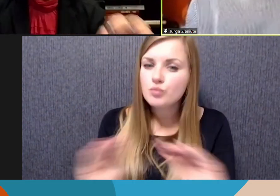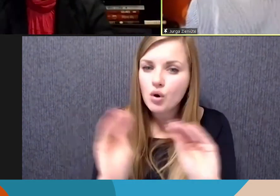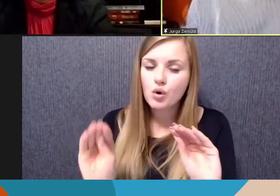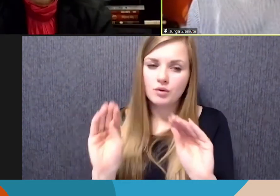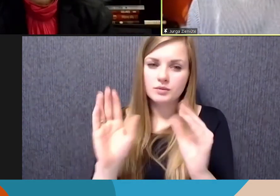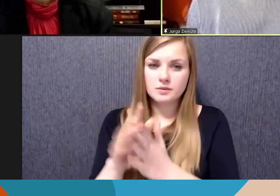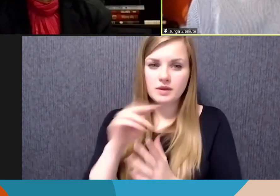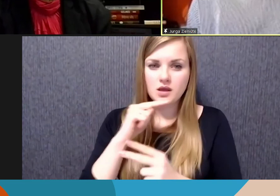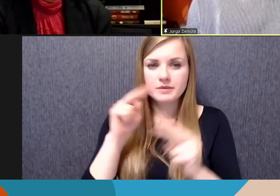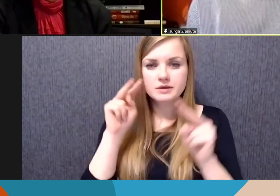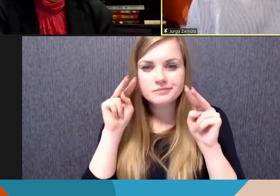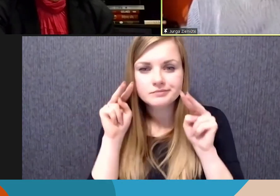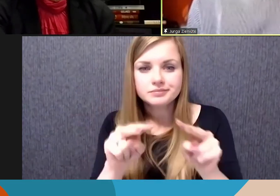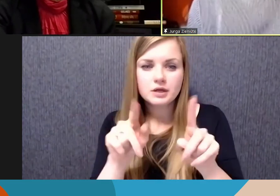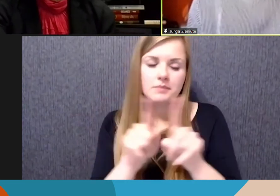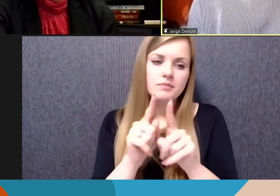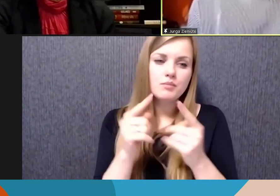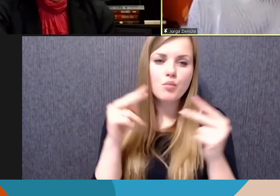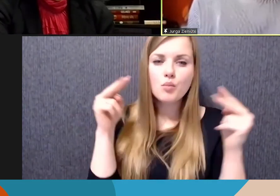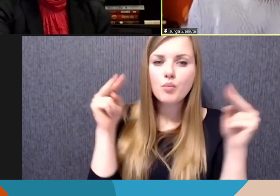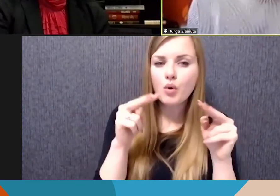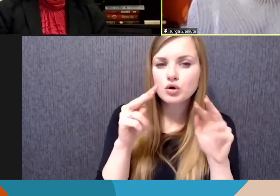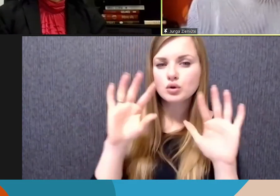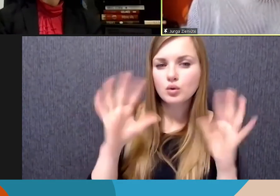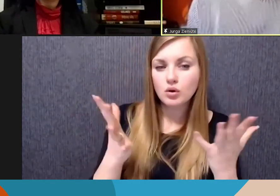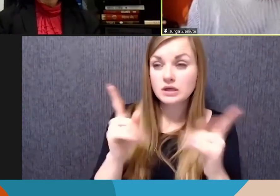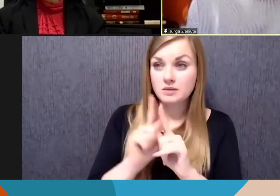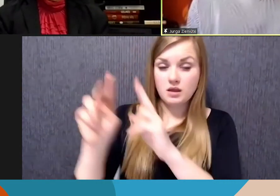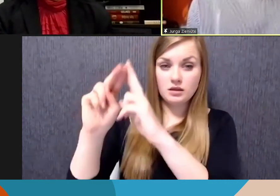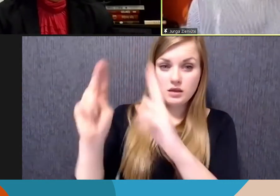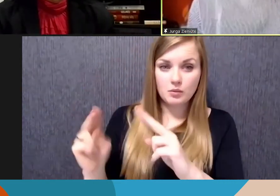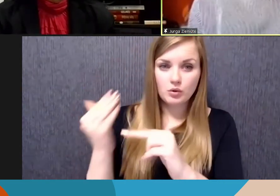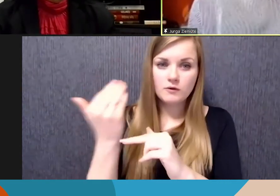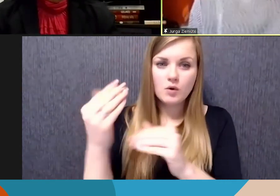Other than that, it is training, awareness raising.